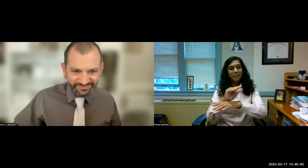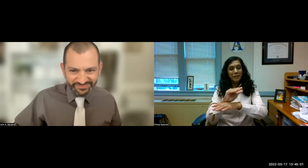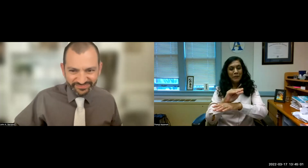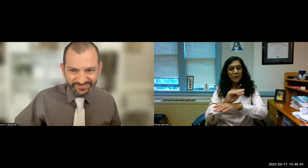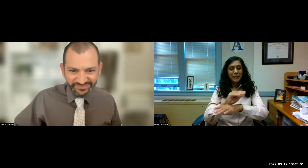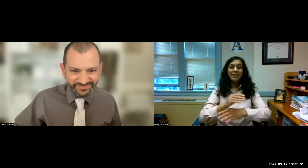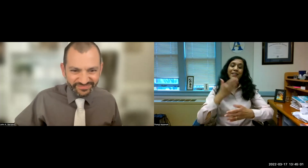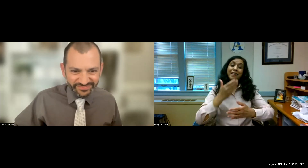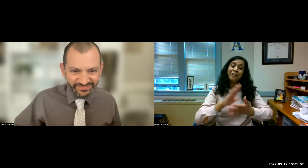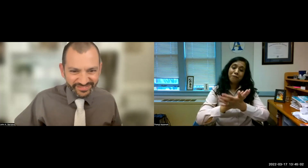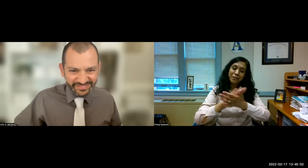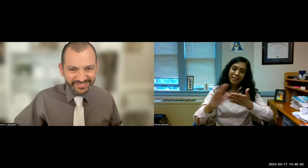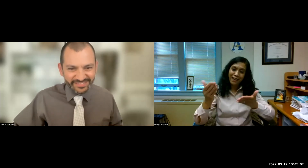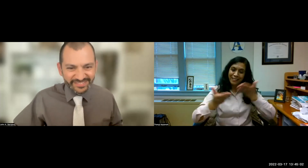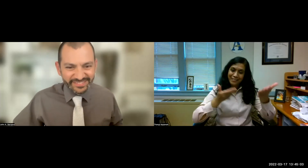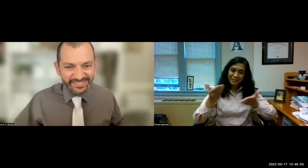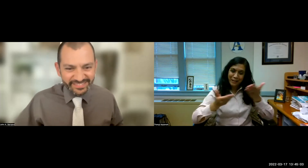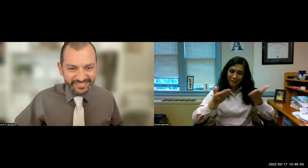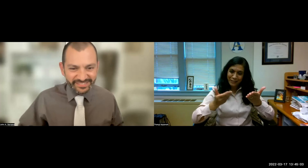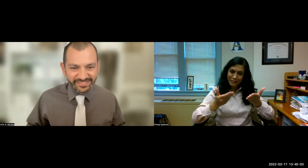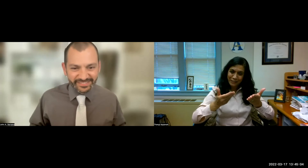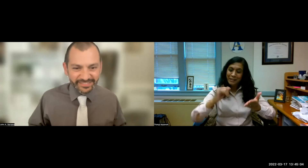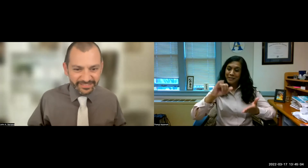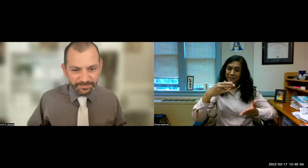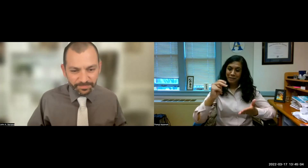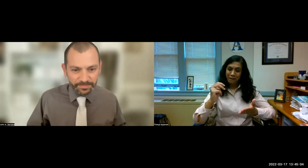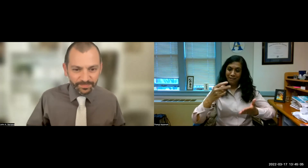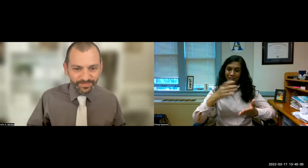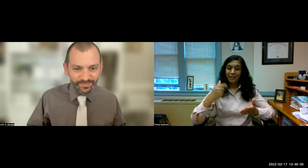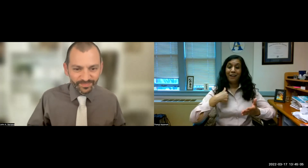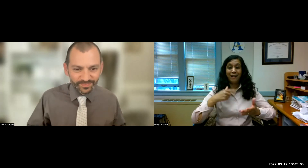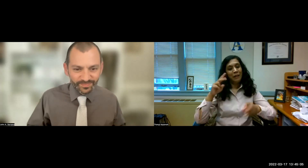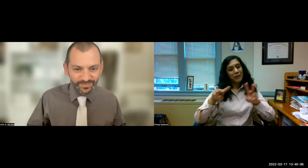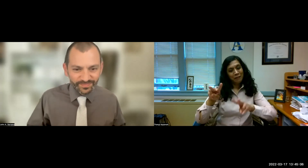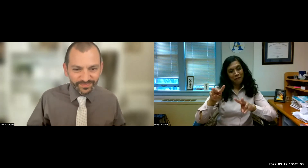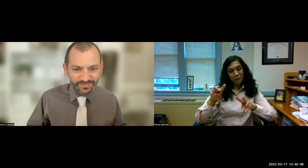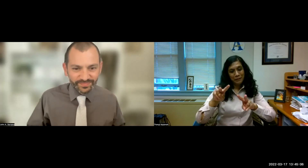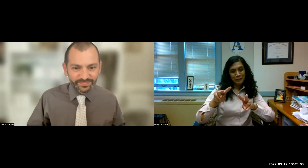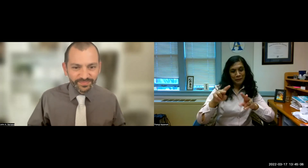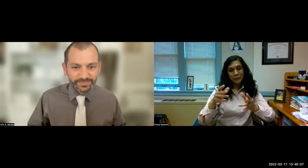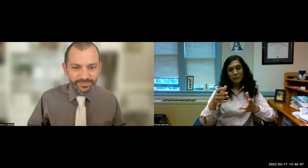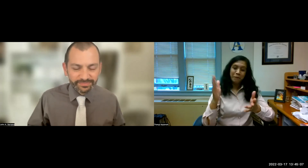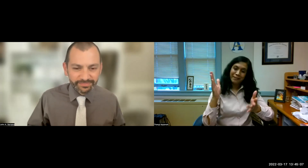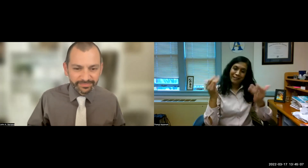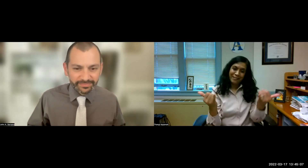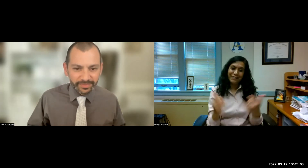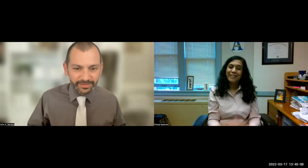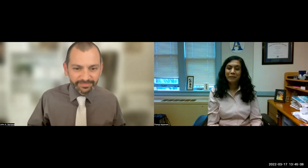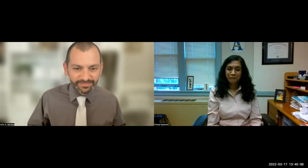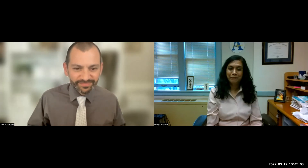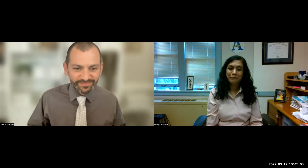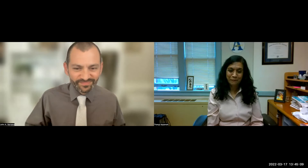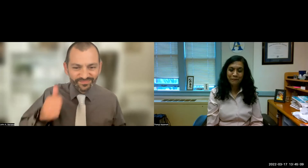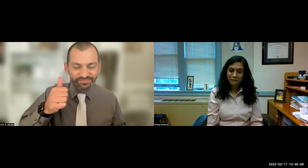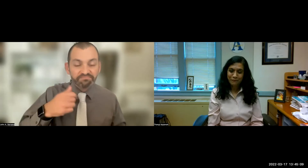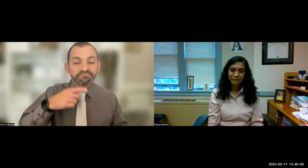There we go. Good afternoon. Thank you for the nice introduction, John. And I am looking